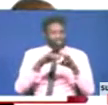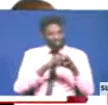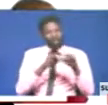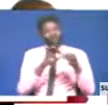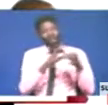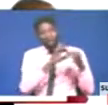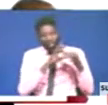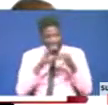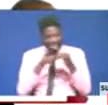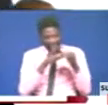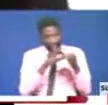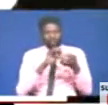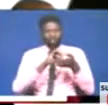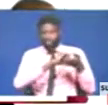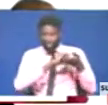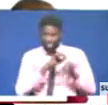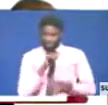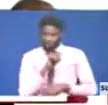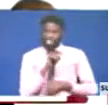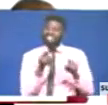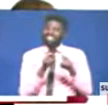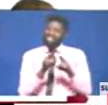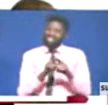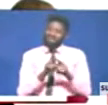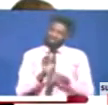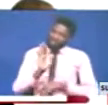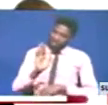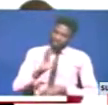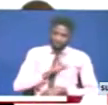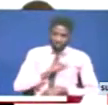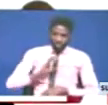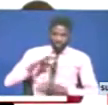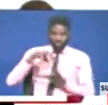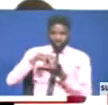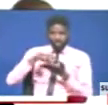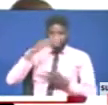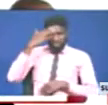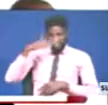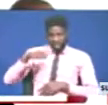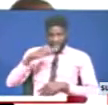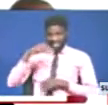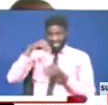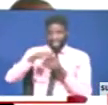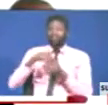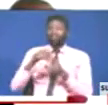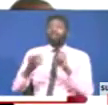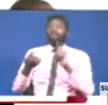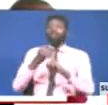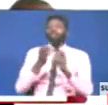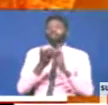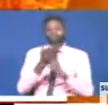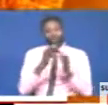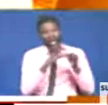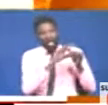One Kenya Coalition. And even their committee positions in parliament will come through Azimio La Umoja One